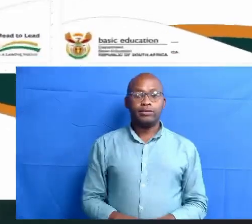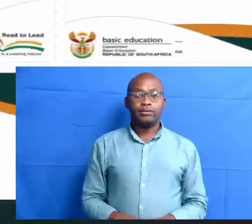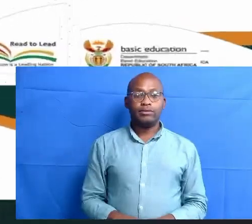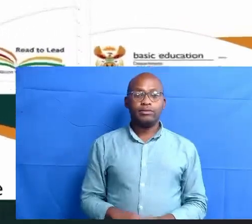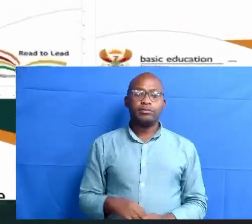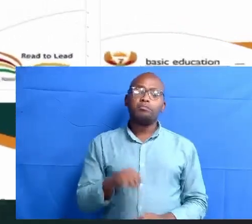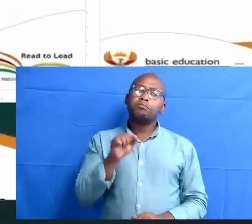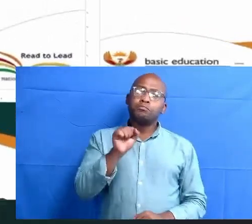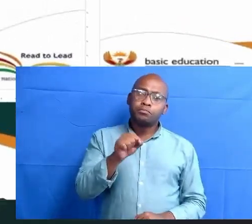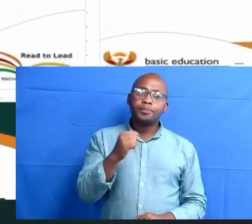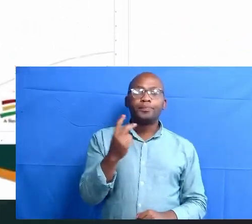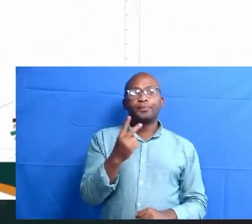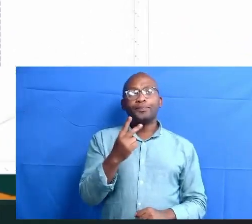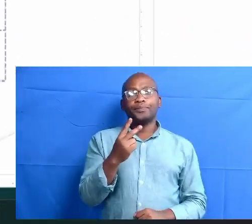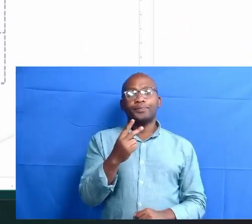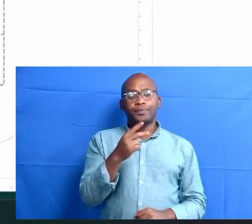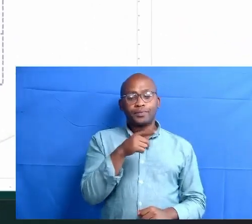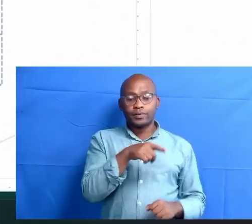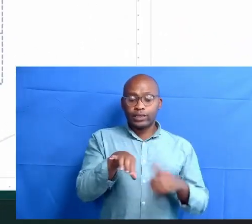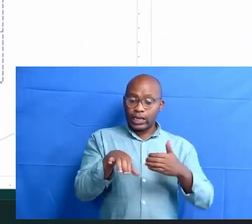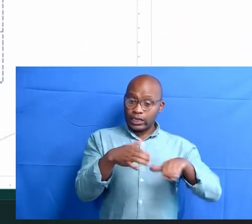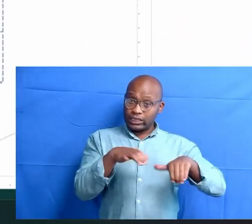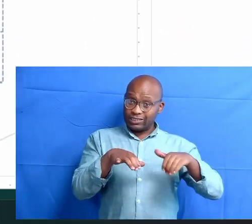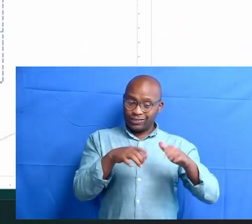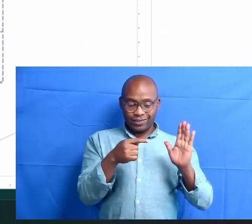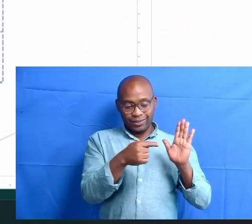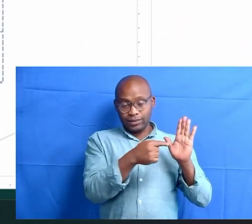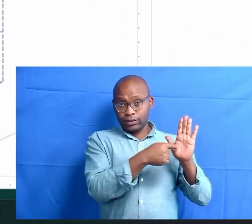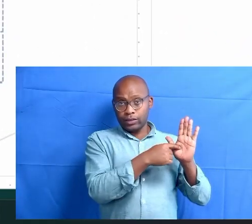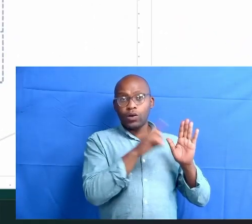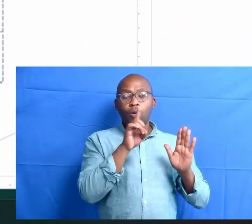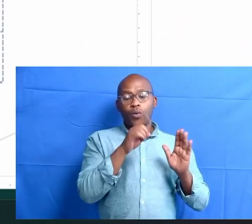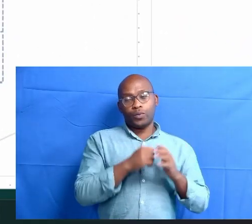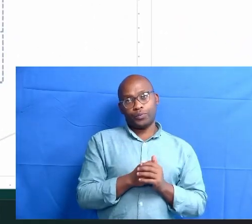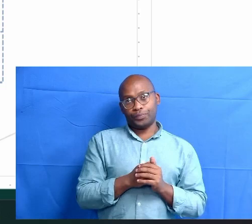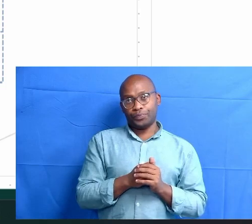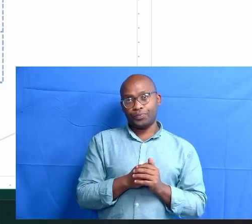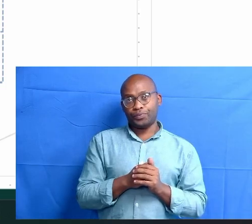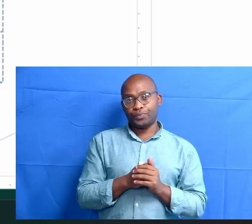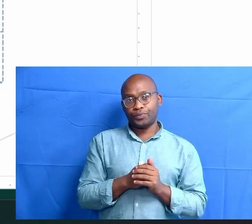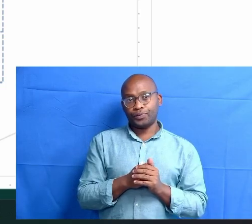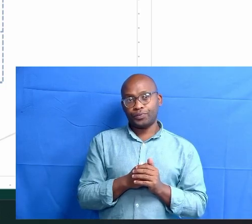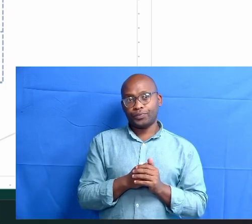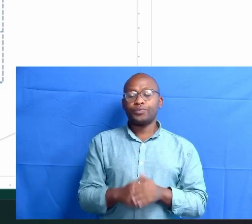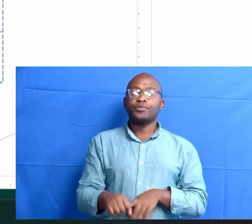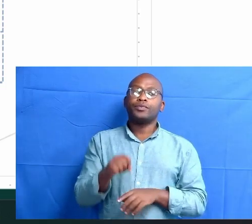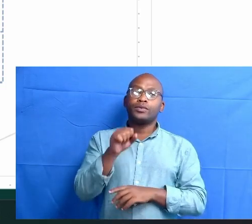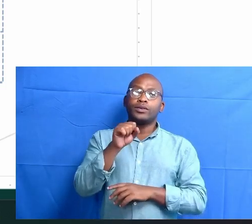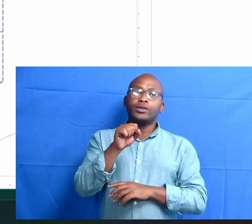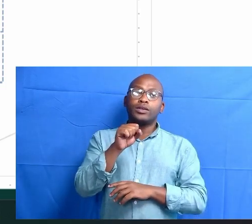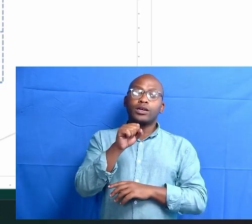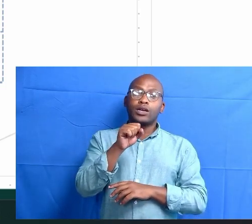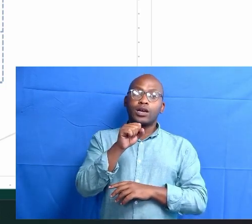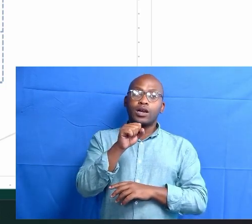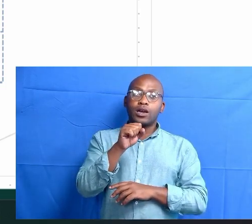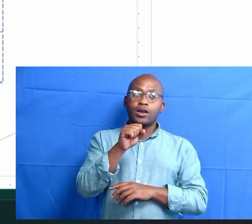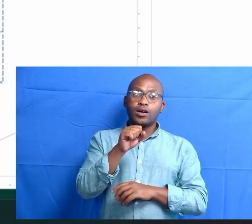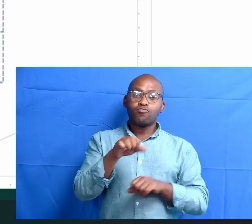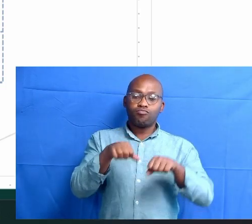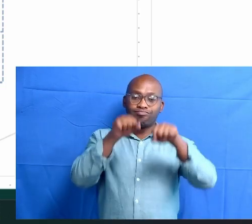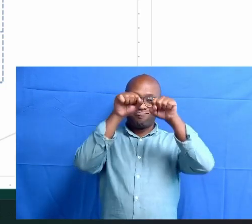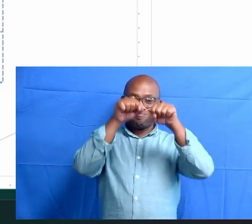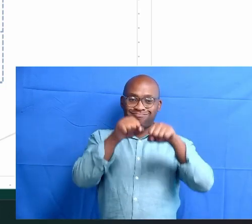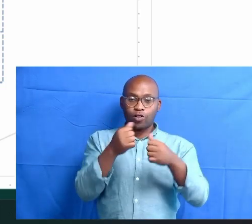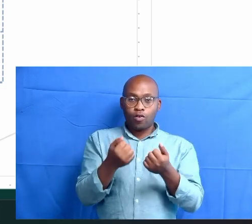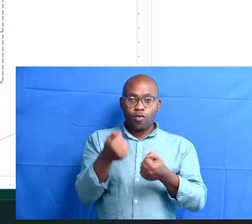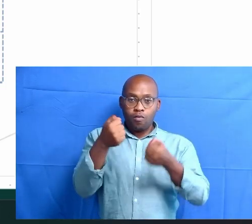of this activity. For example, this one, Temba's garage is 3 meters wide and 8 meters